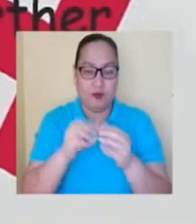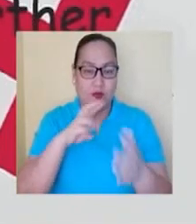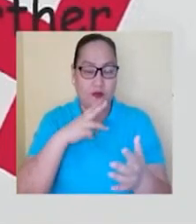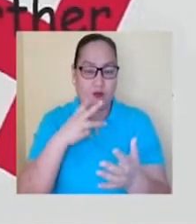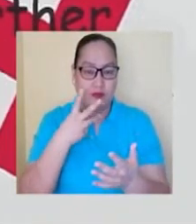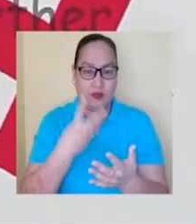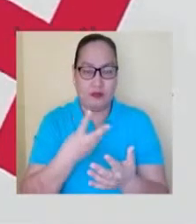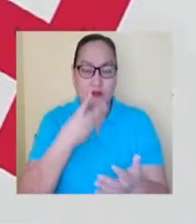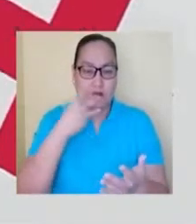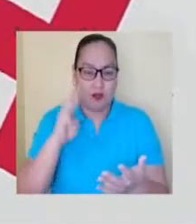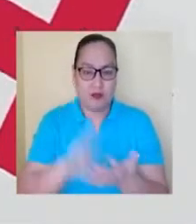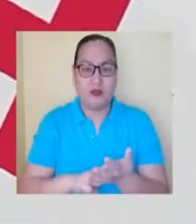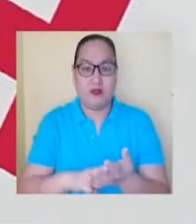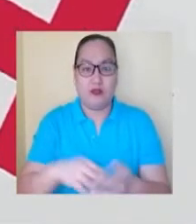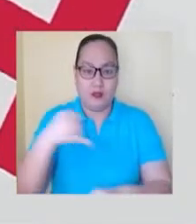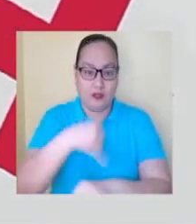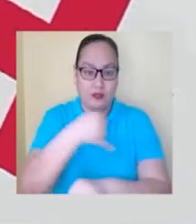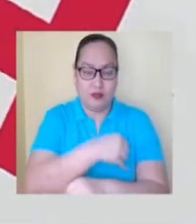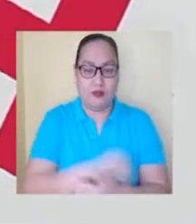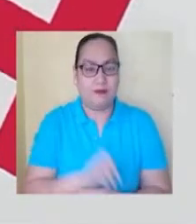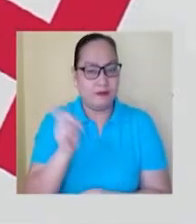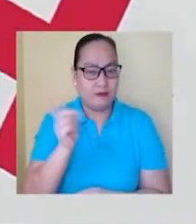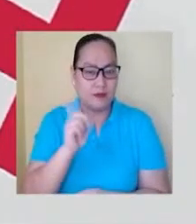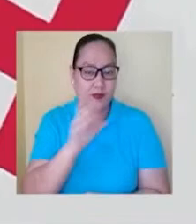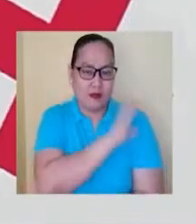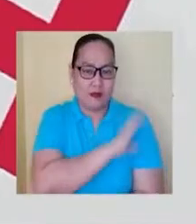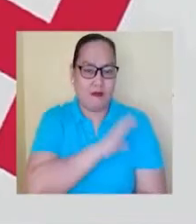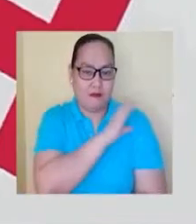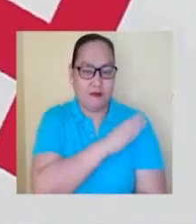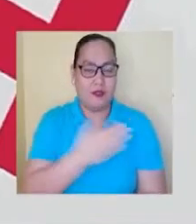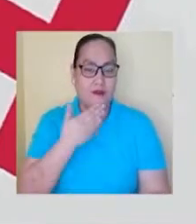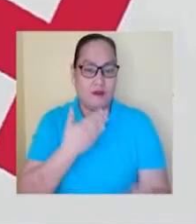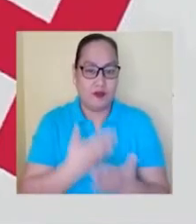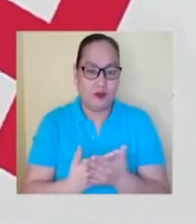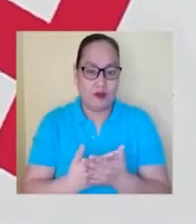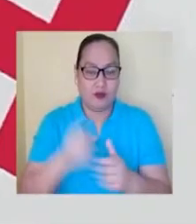What do you think are the characteristics of a good first aider?